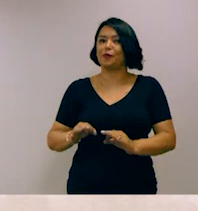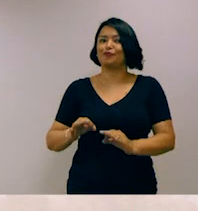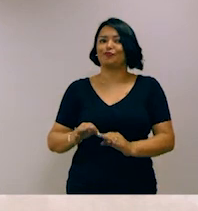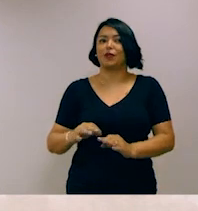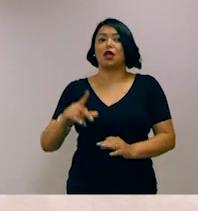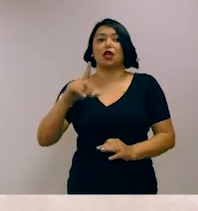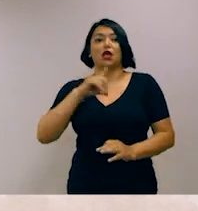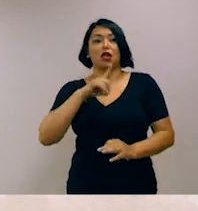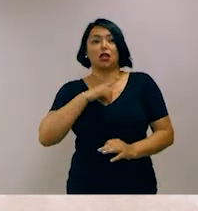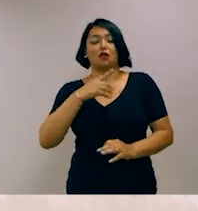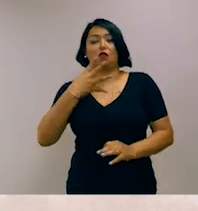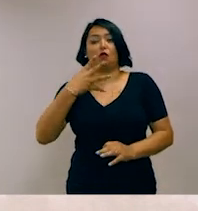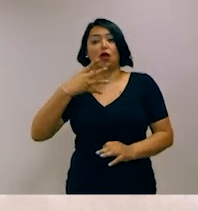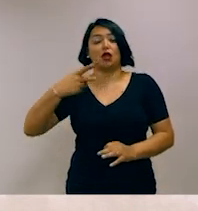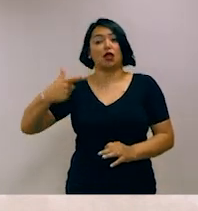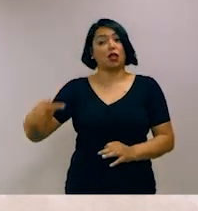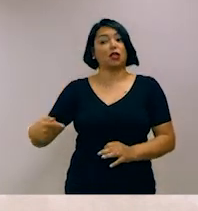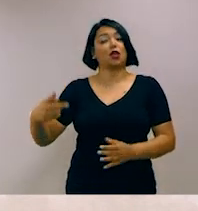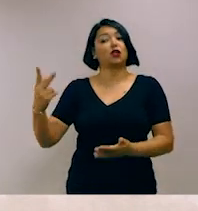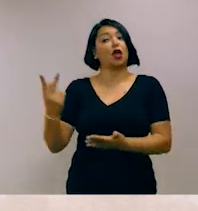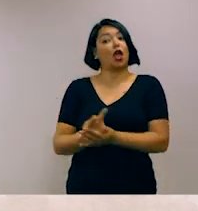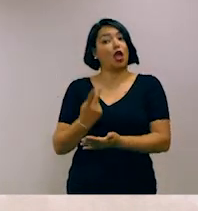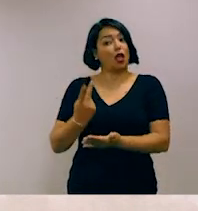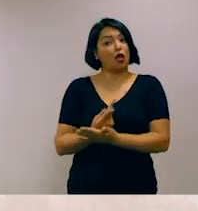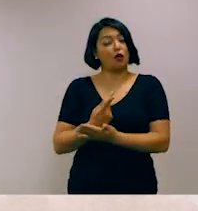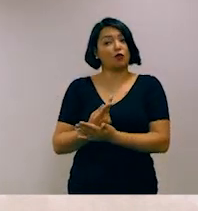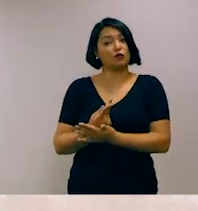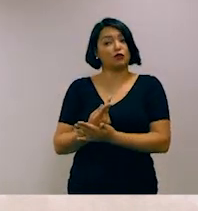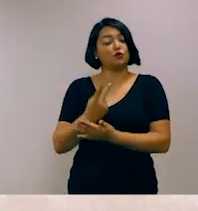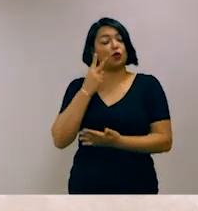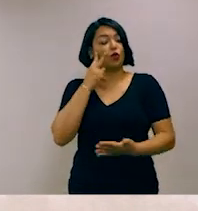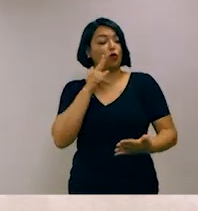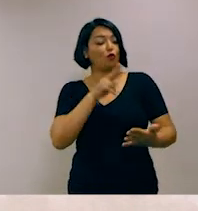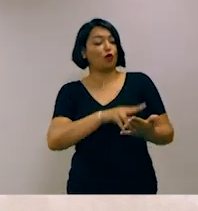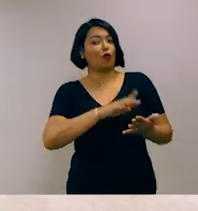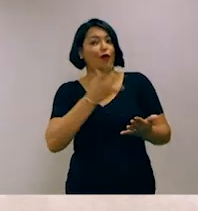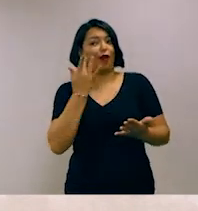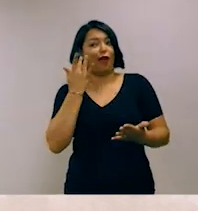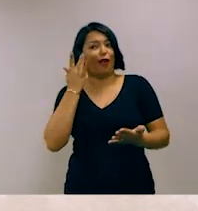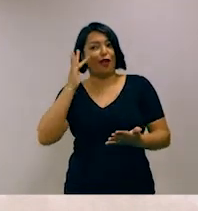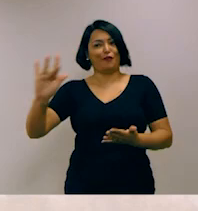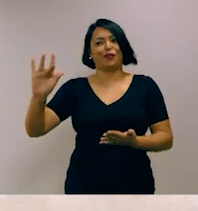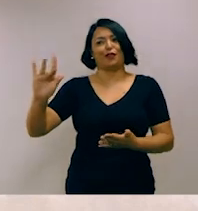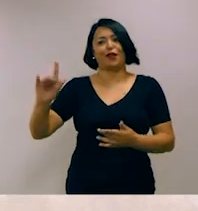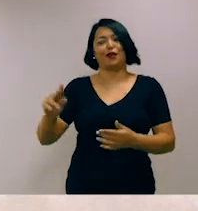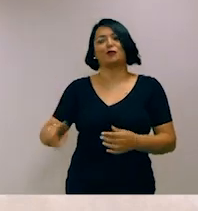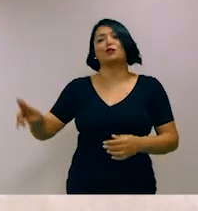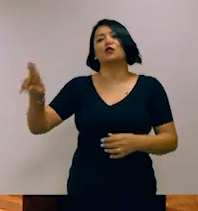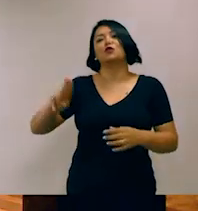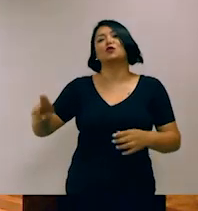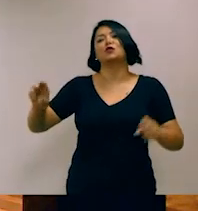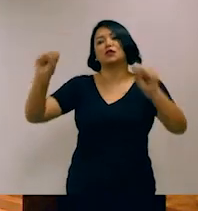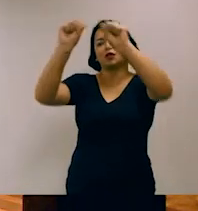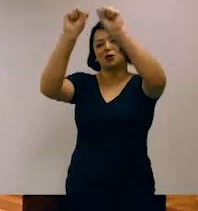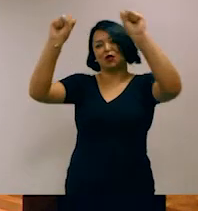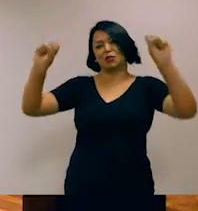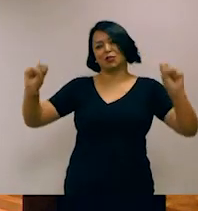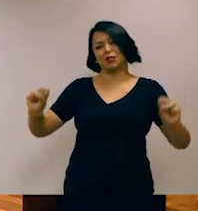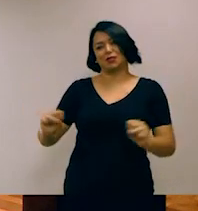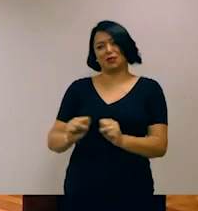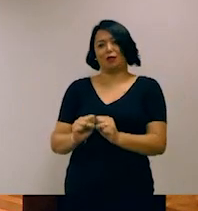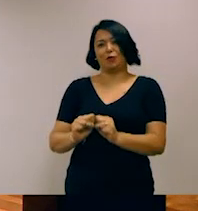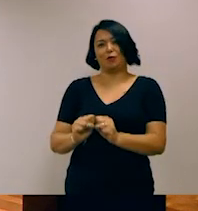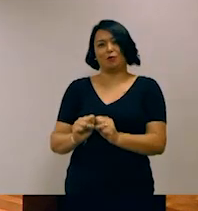notifications were given to us about material errors. So many of these errors